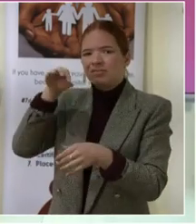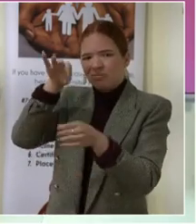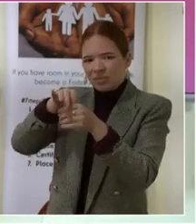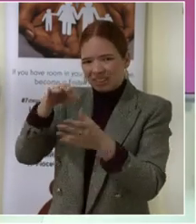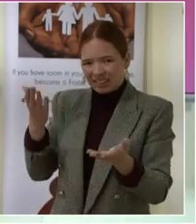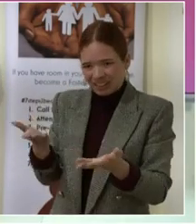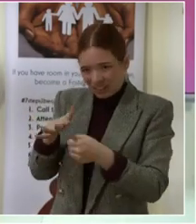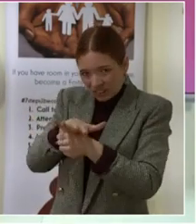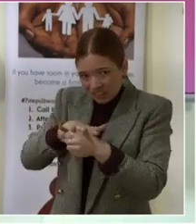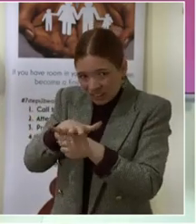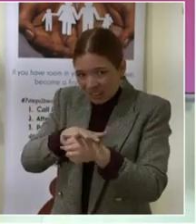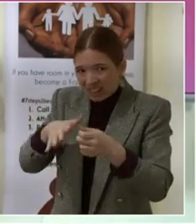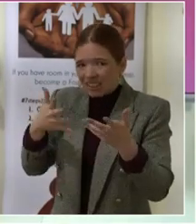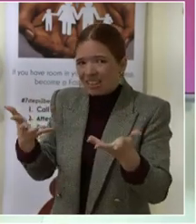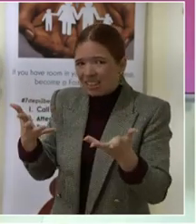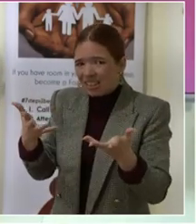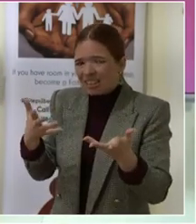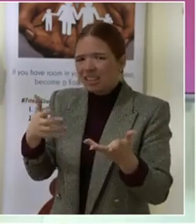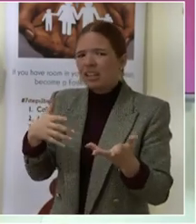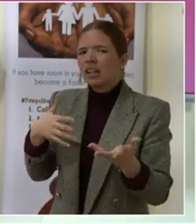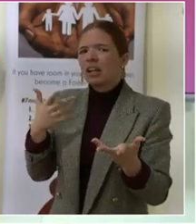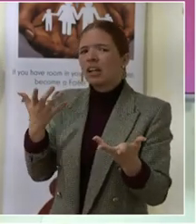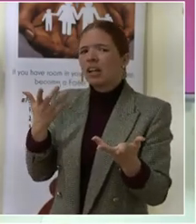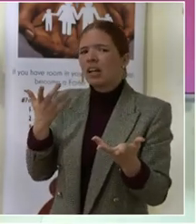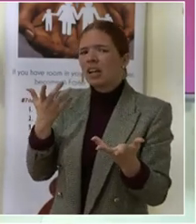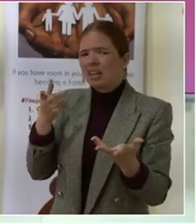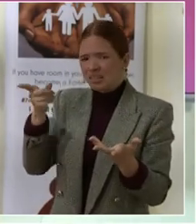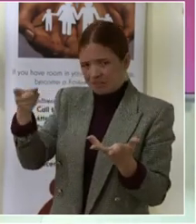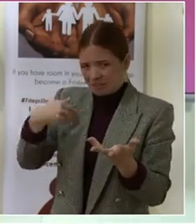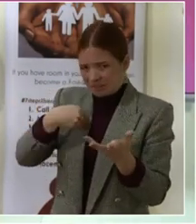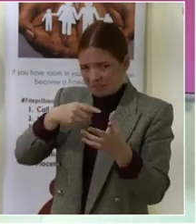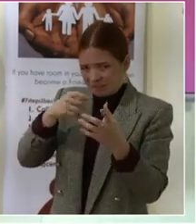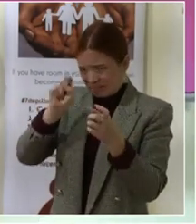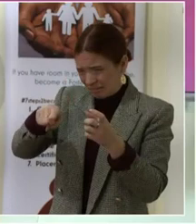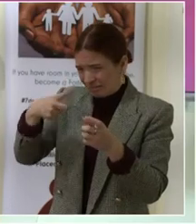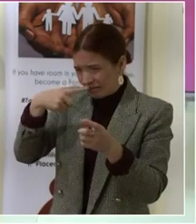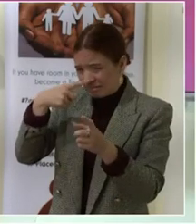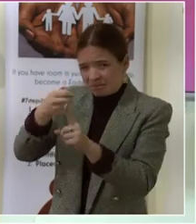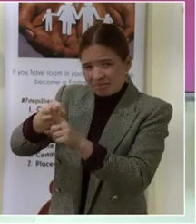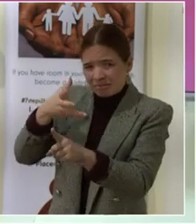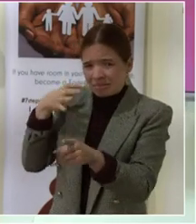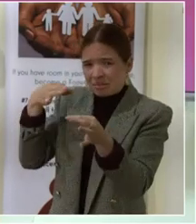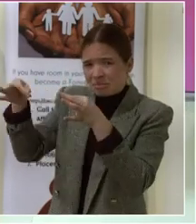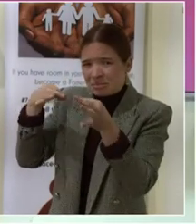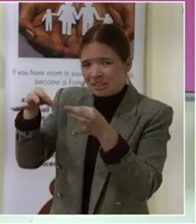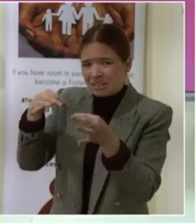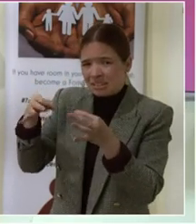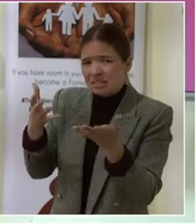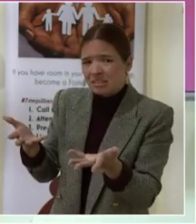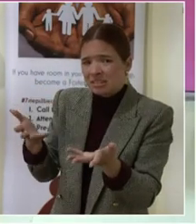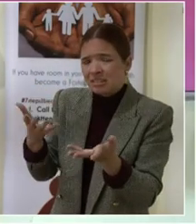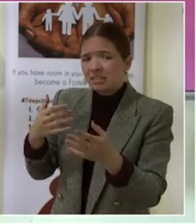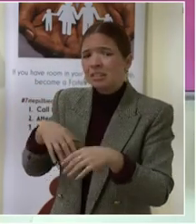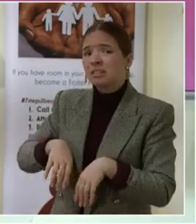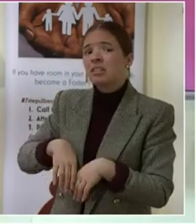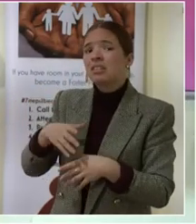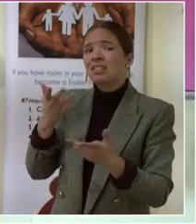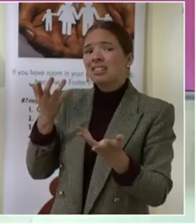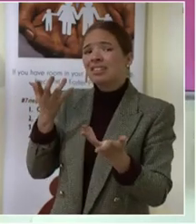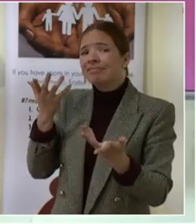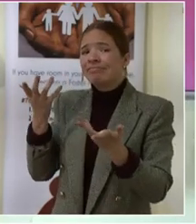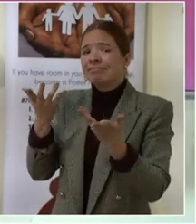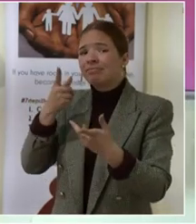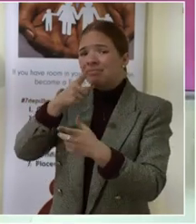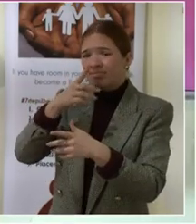you respond to that? Can you talk a little bit about what you would do if they do put a rider on that would